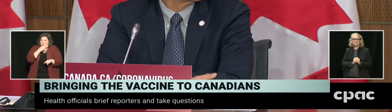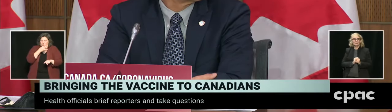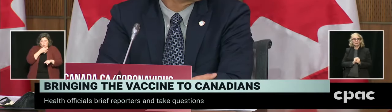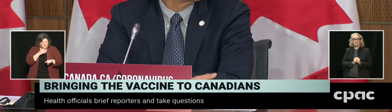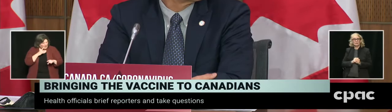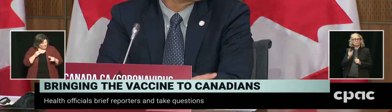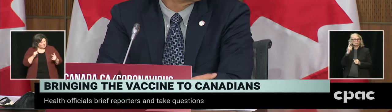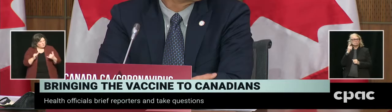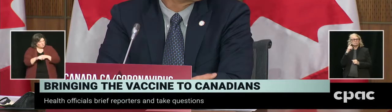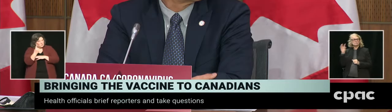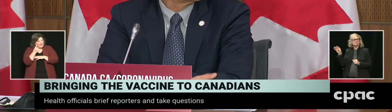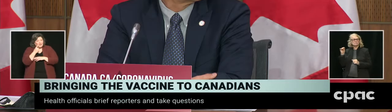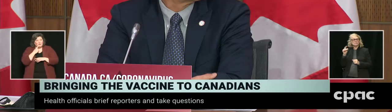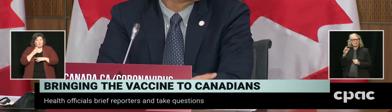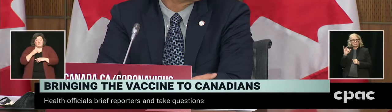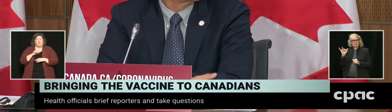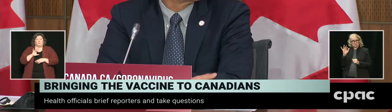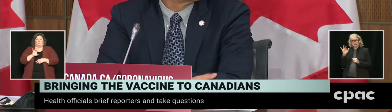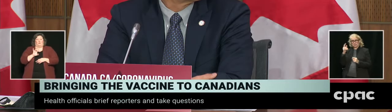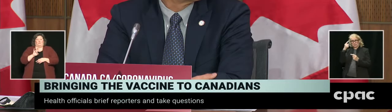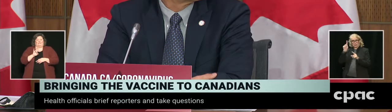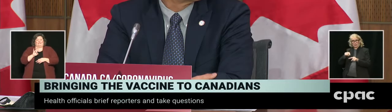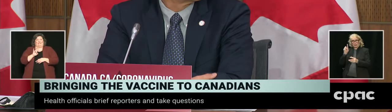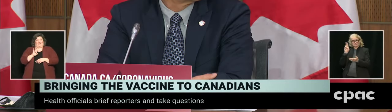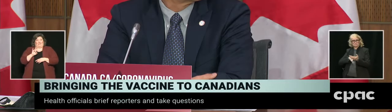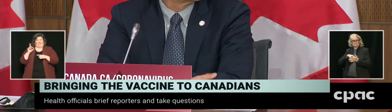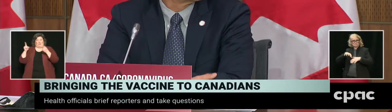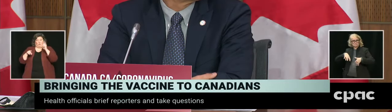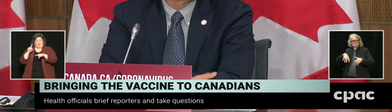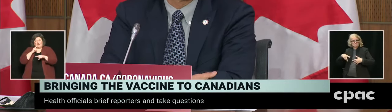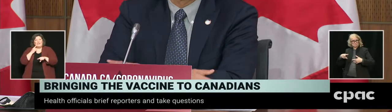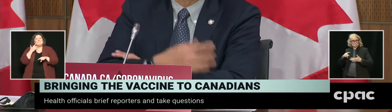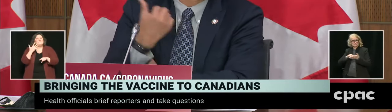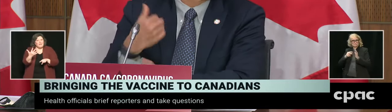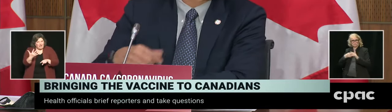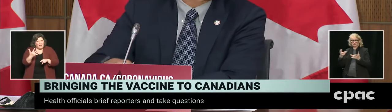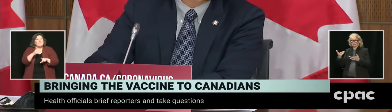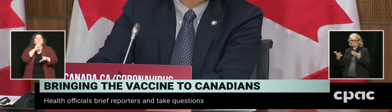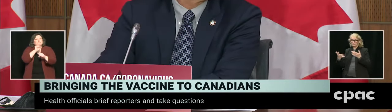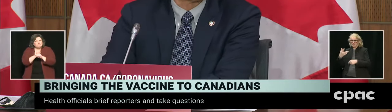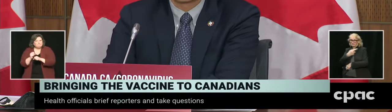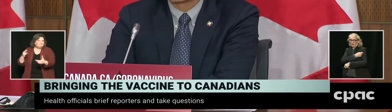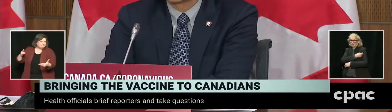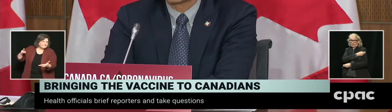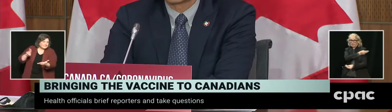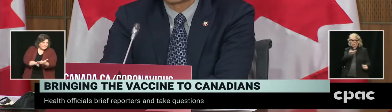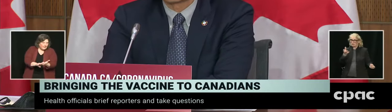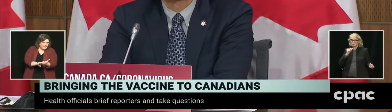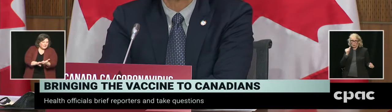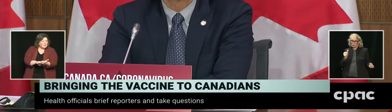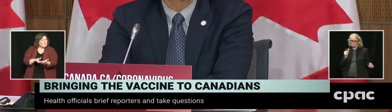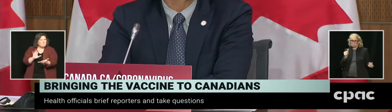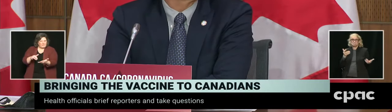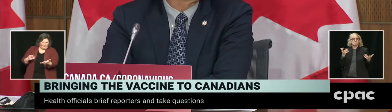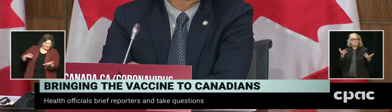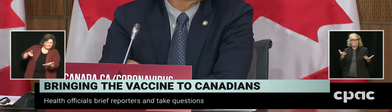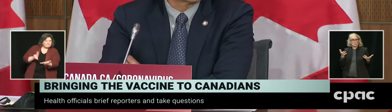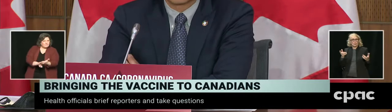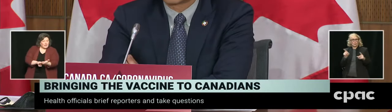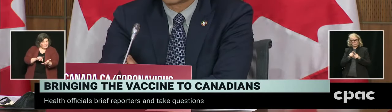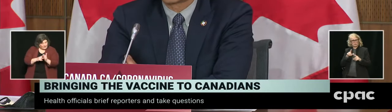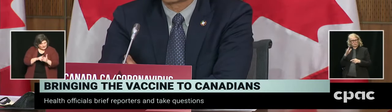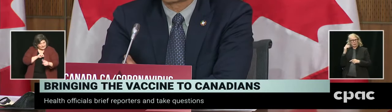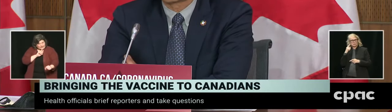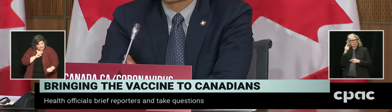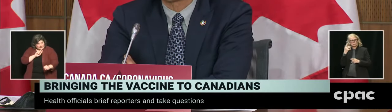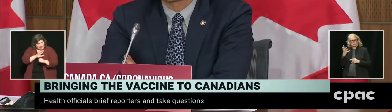heard today that 5 of the 7 agreements are finalized. So I'm just wondering if someone can talk to what it means to have a final agreement. Is it absolutely guaranteed